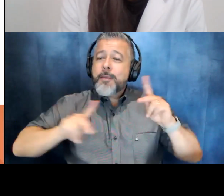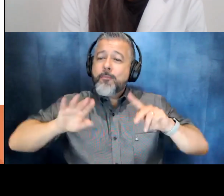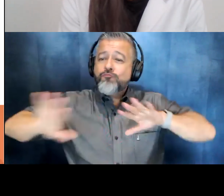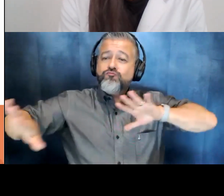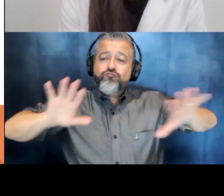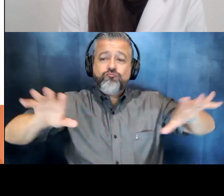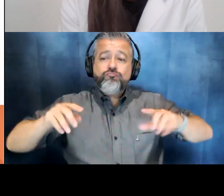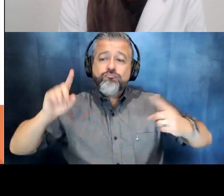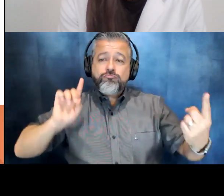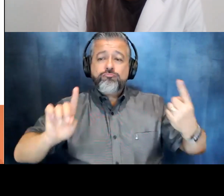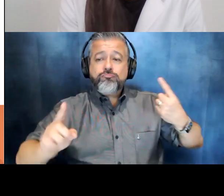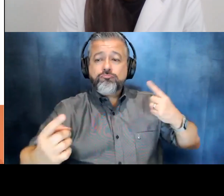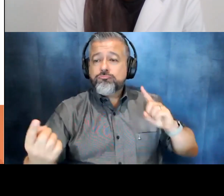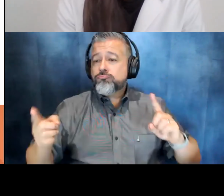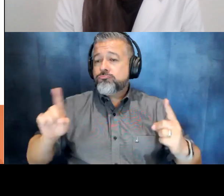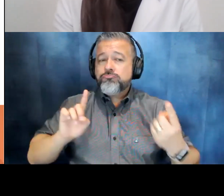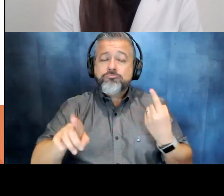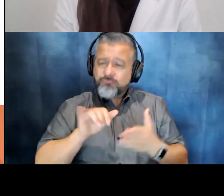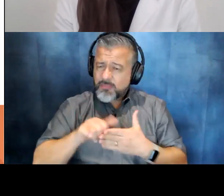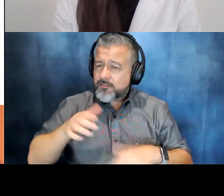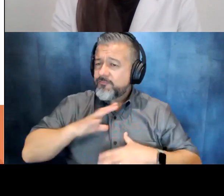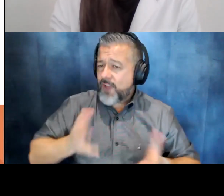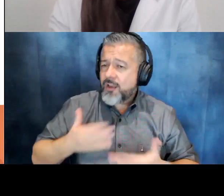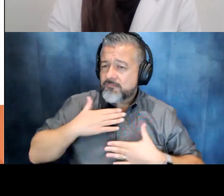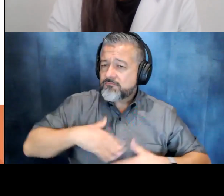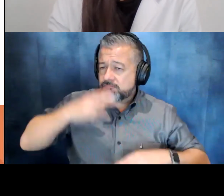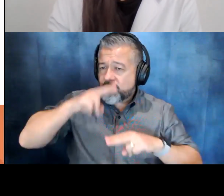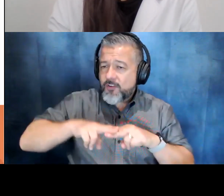to do during this time of year.